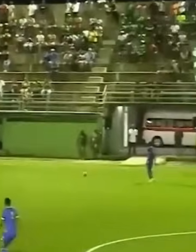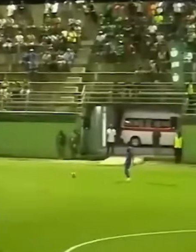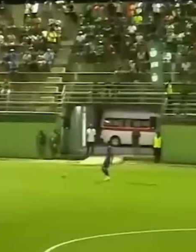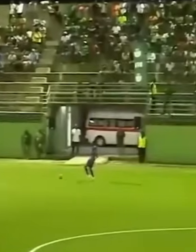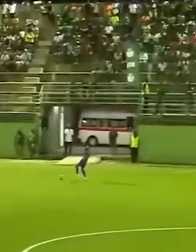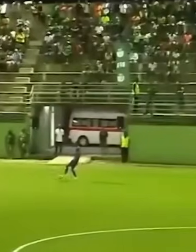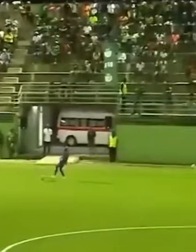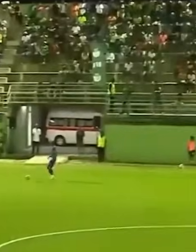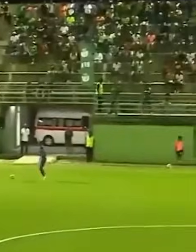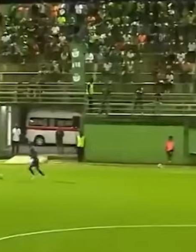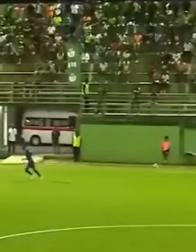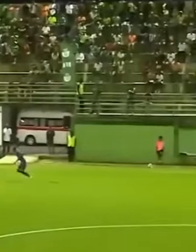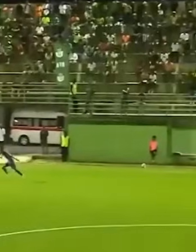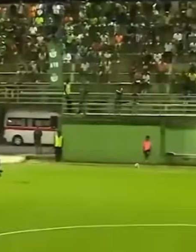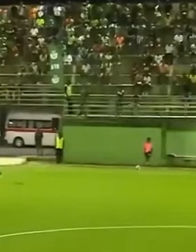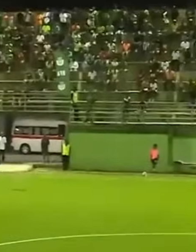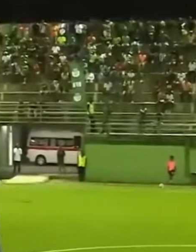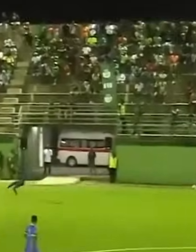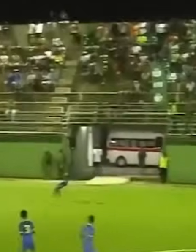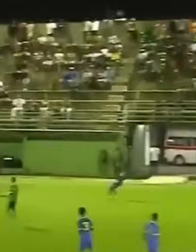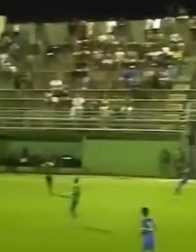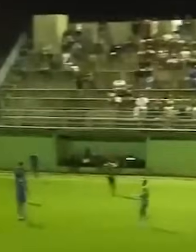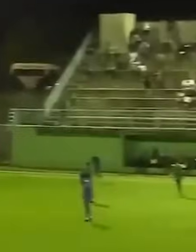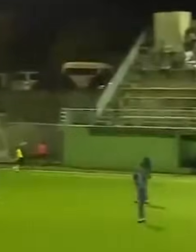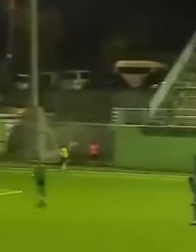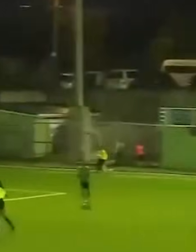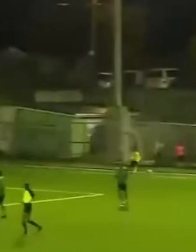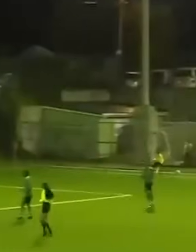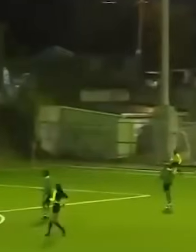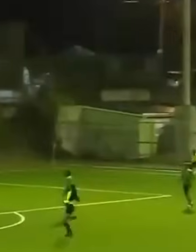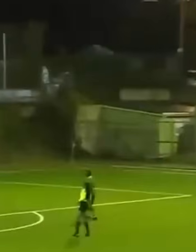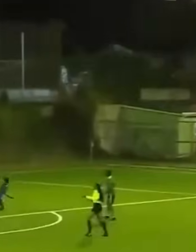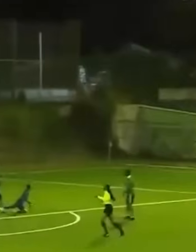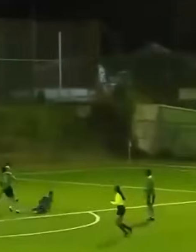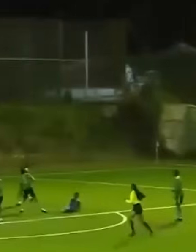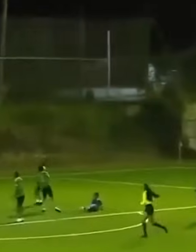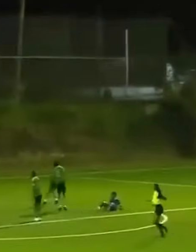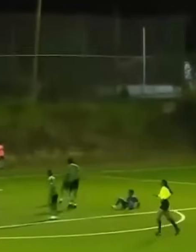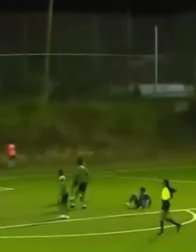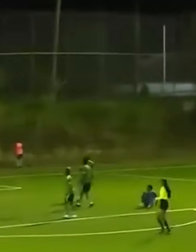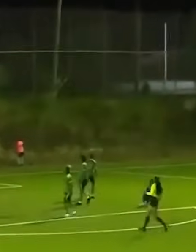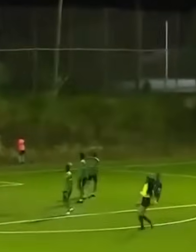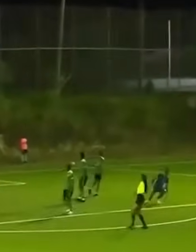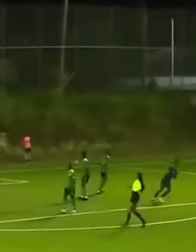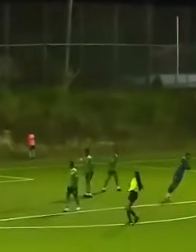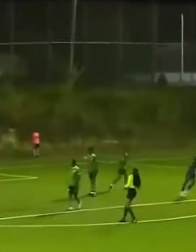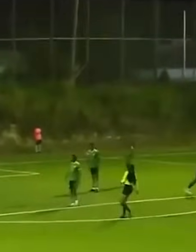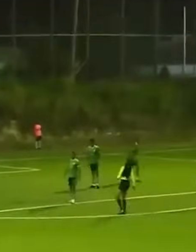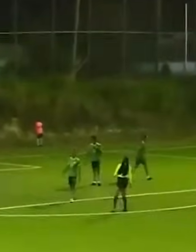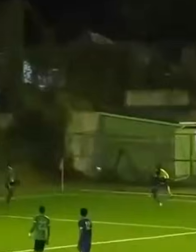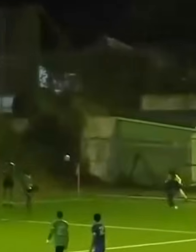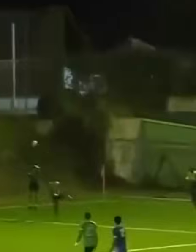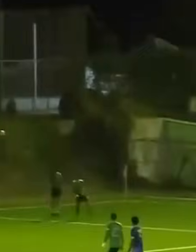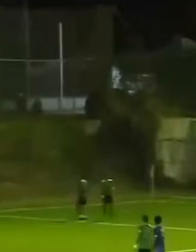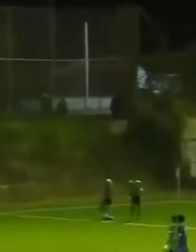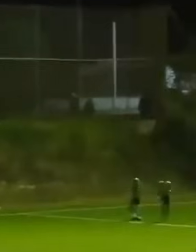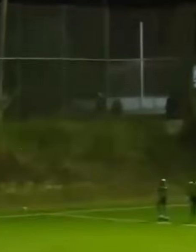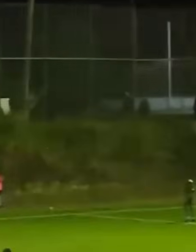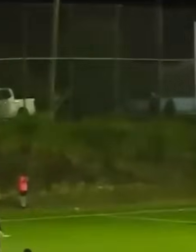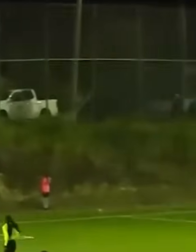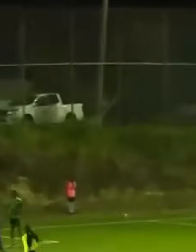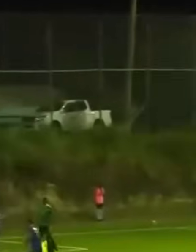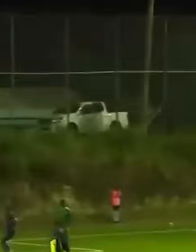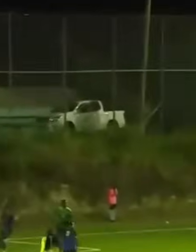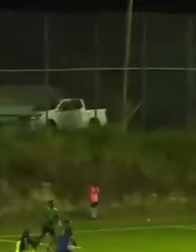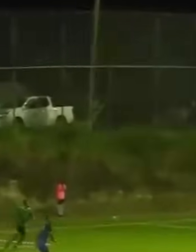for Barbados, but they play it short again. Ball coming into the box. Header over the bar. Ball